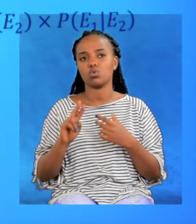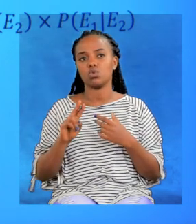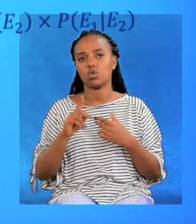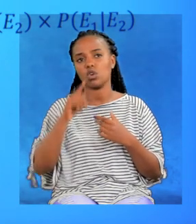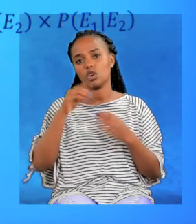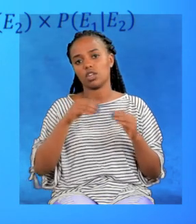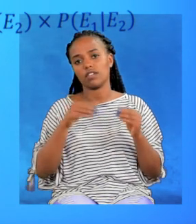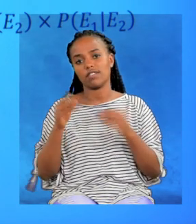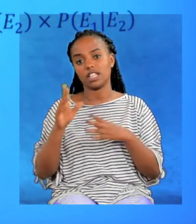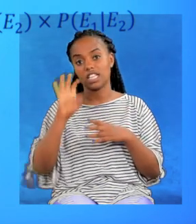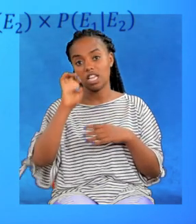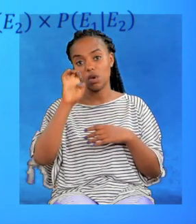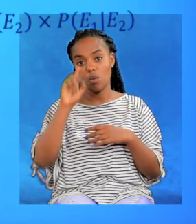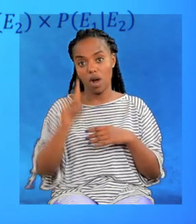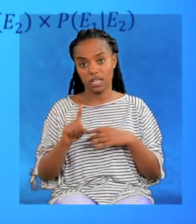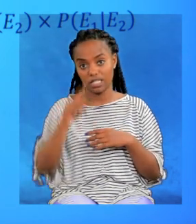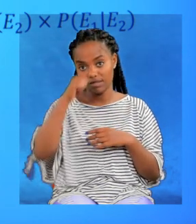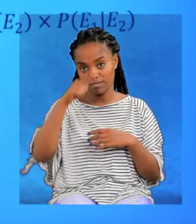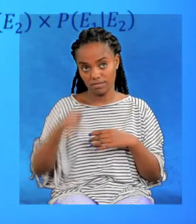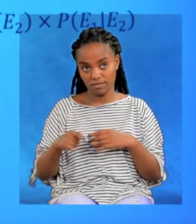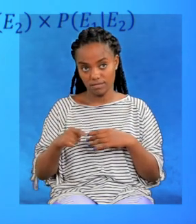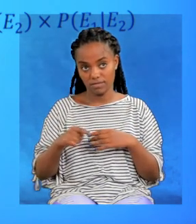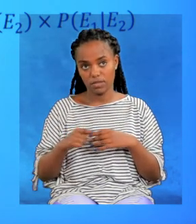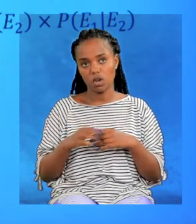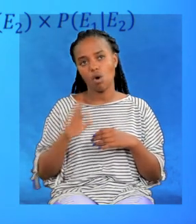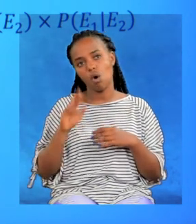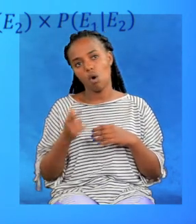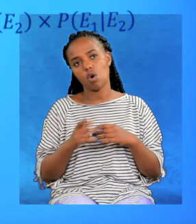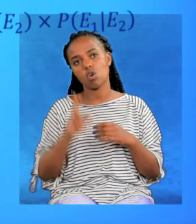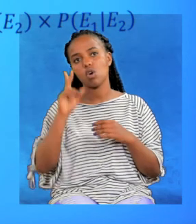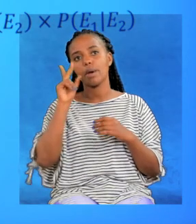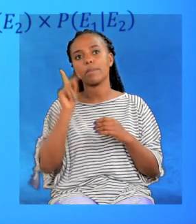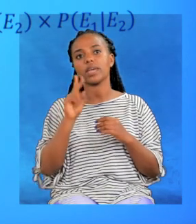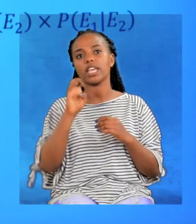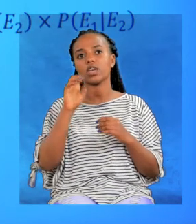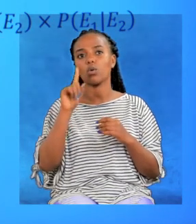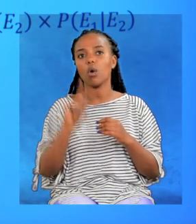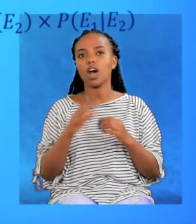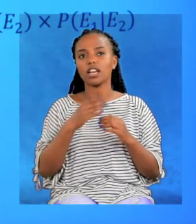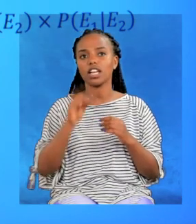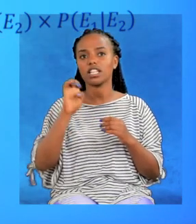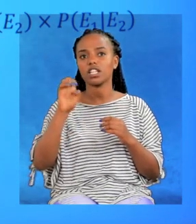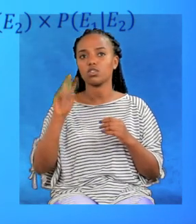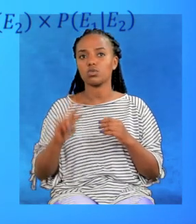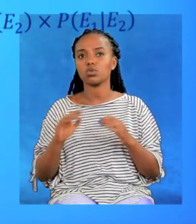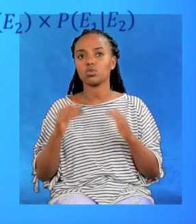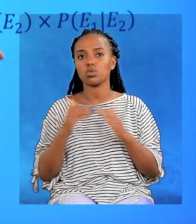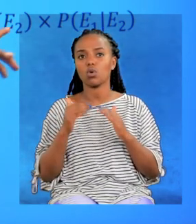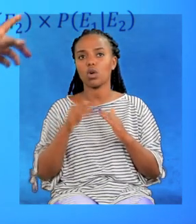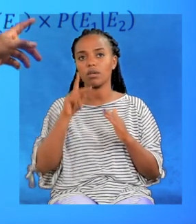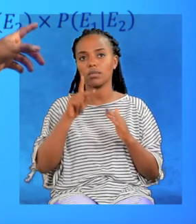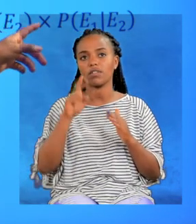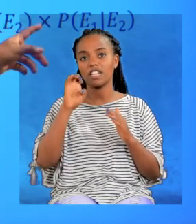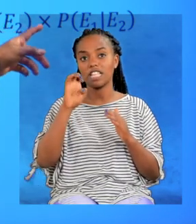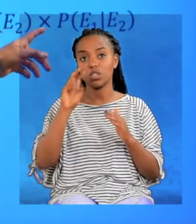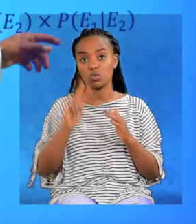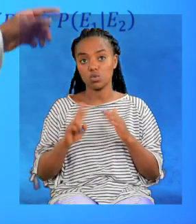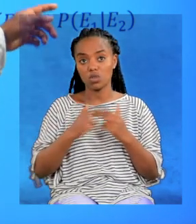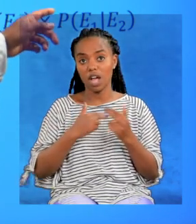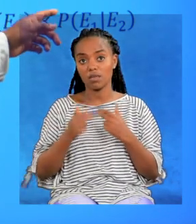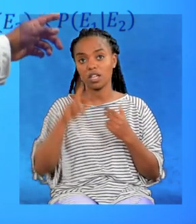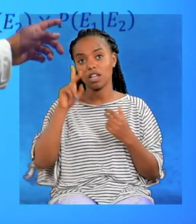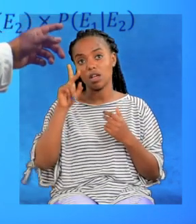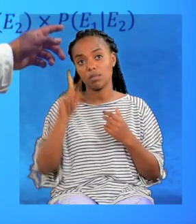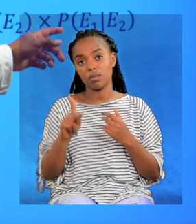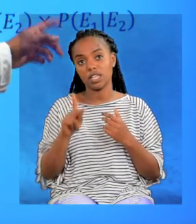2 given that event 1. Or probability of event 1 and event 2 is equal to probability of event 2 times